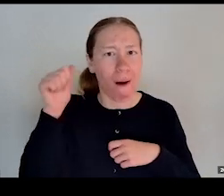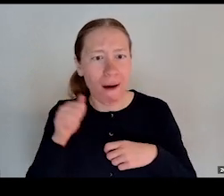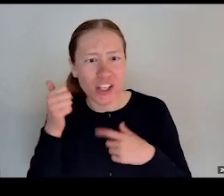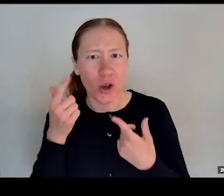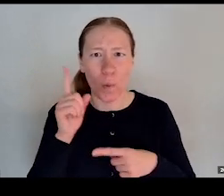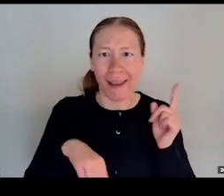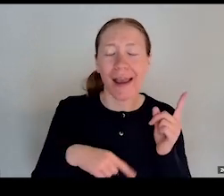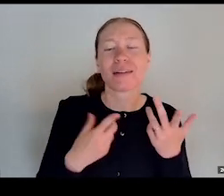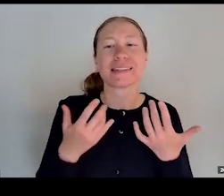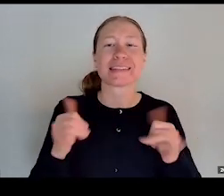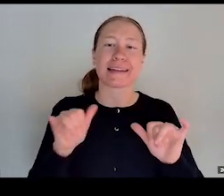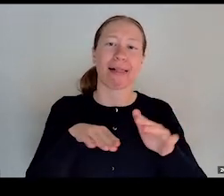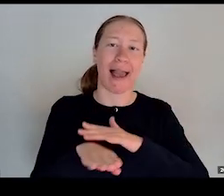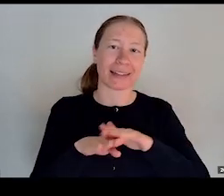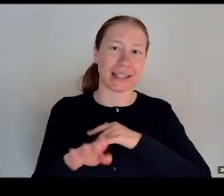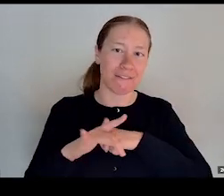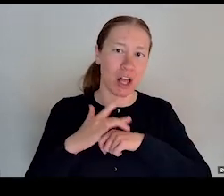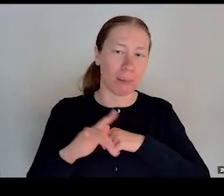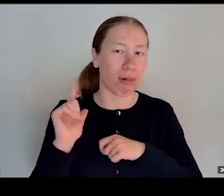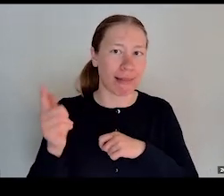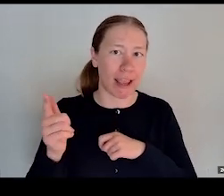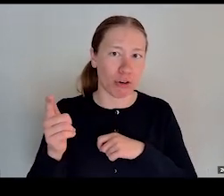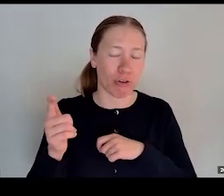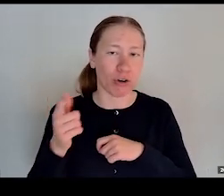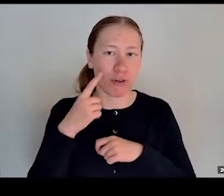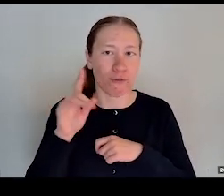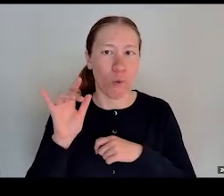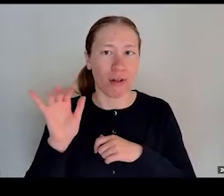access to review that and receive that information later in time.